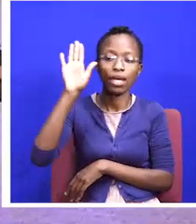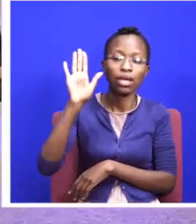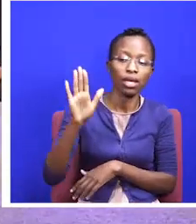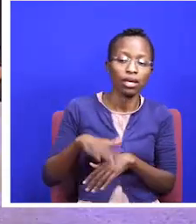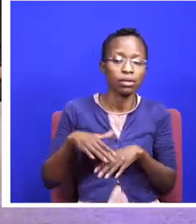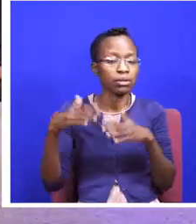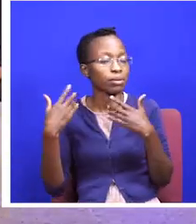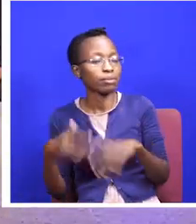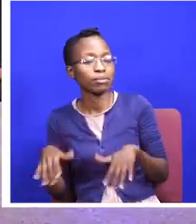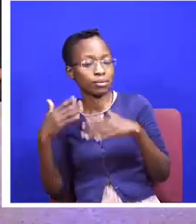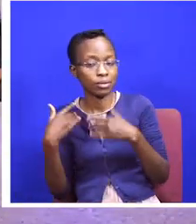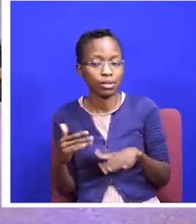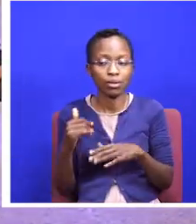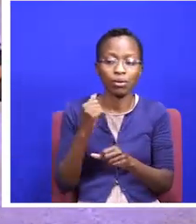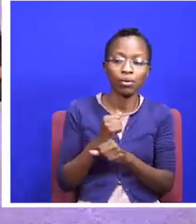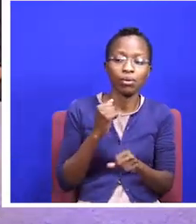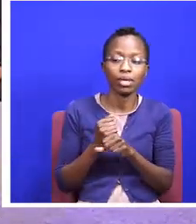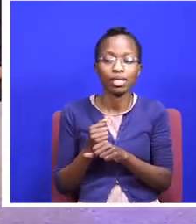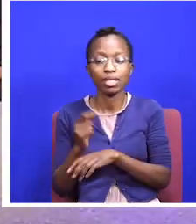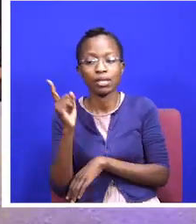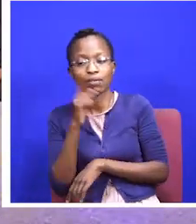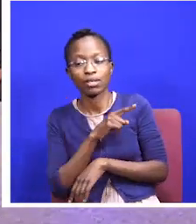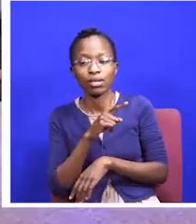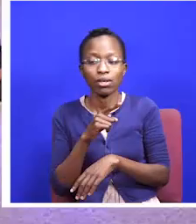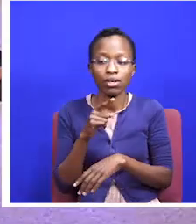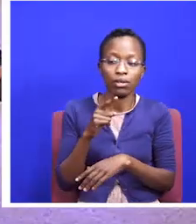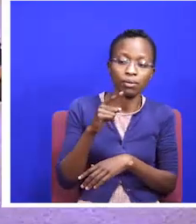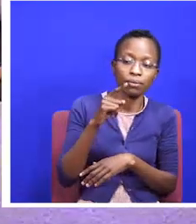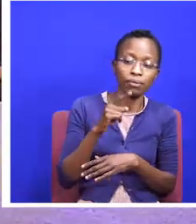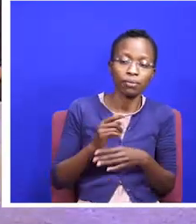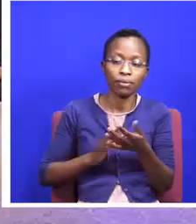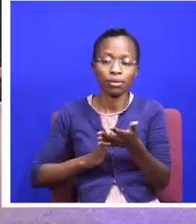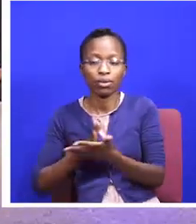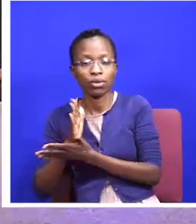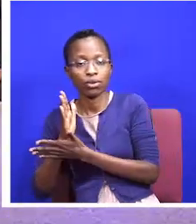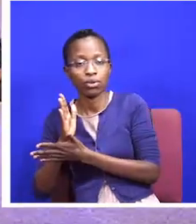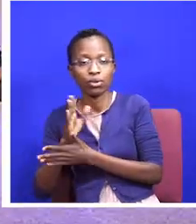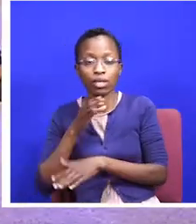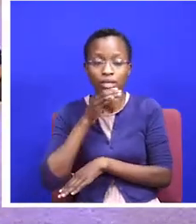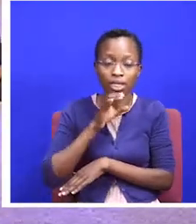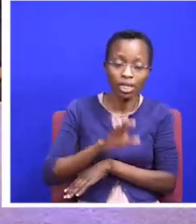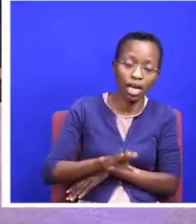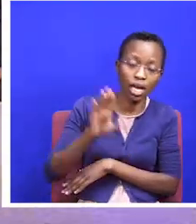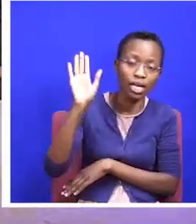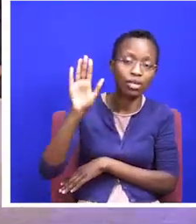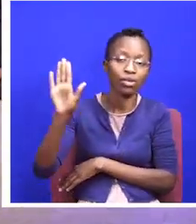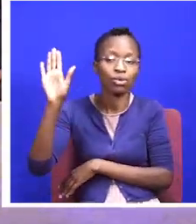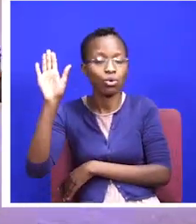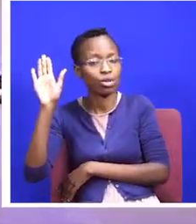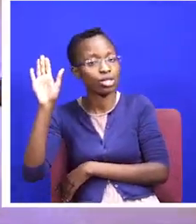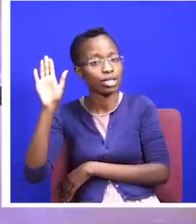understand. Your most awesome work was done through the frailty of